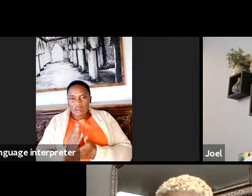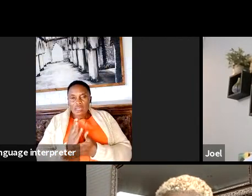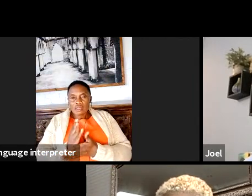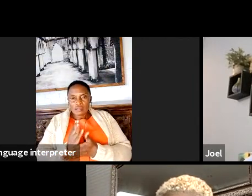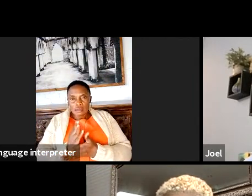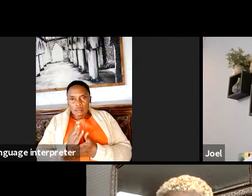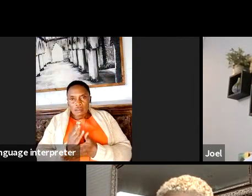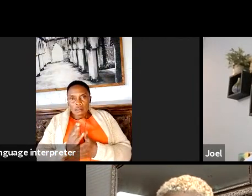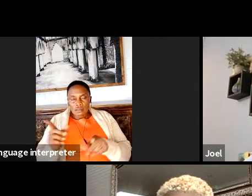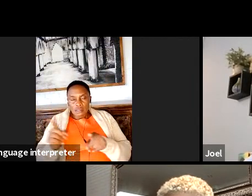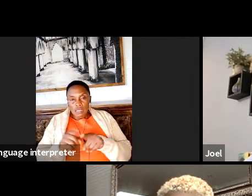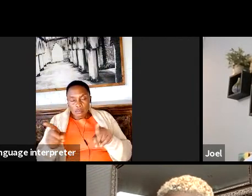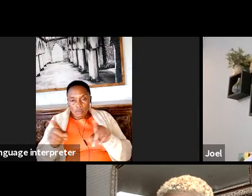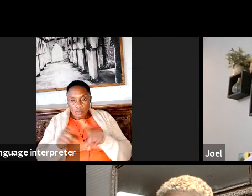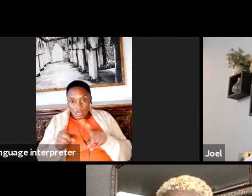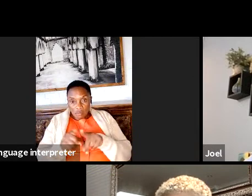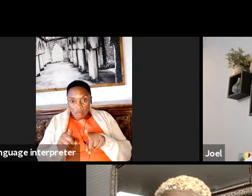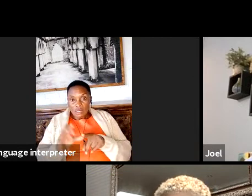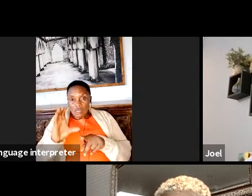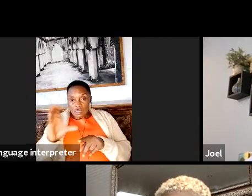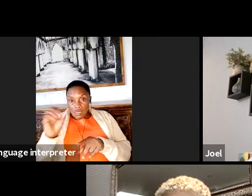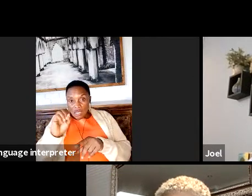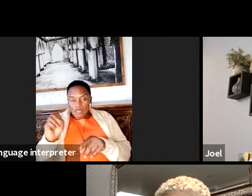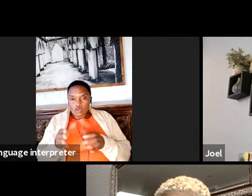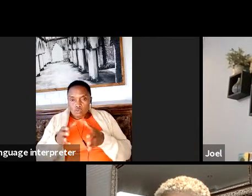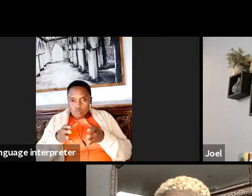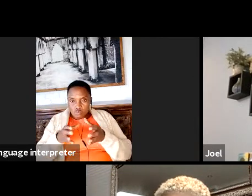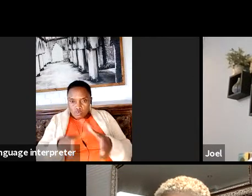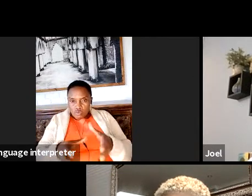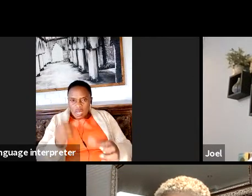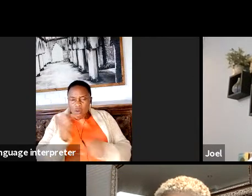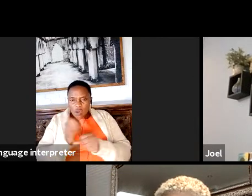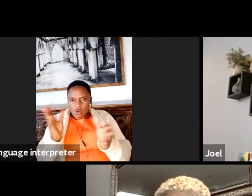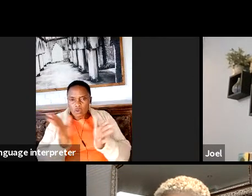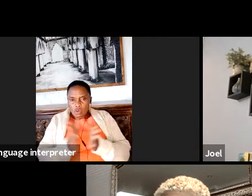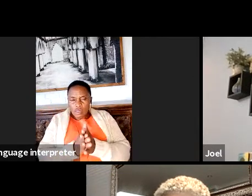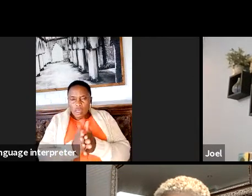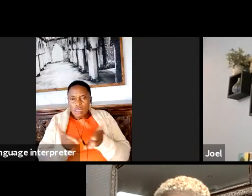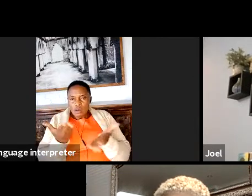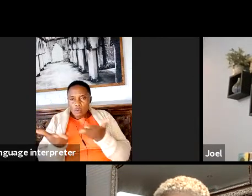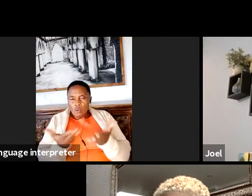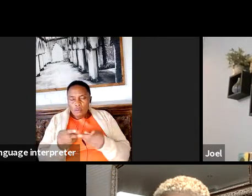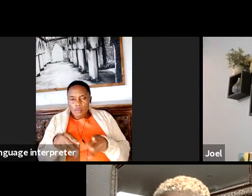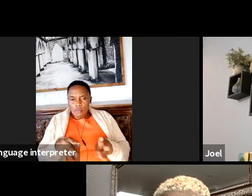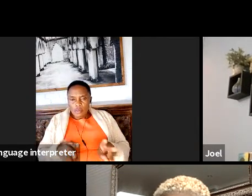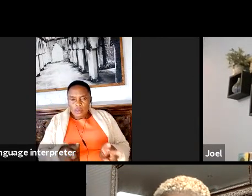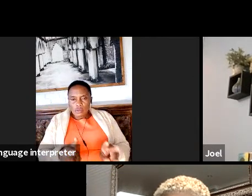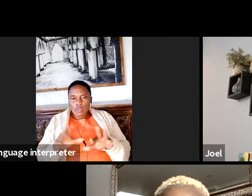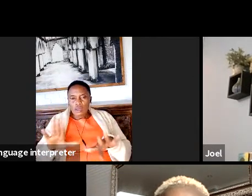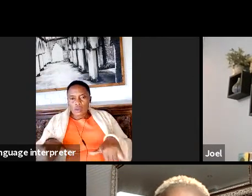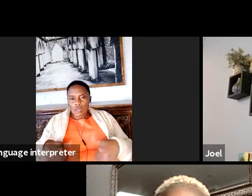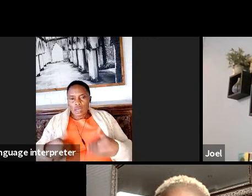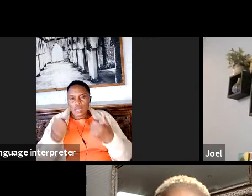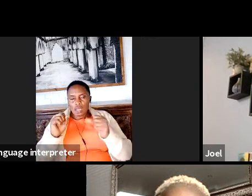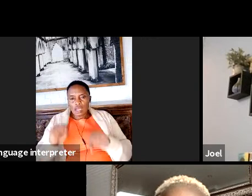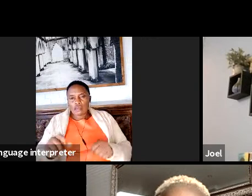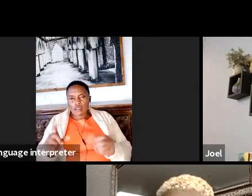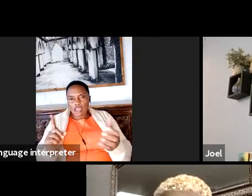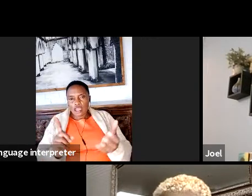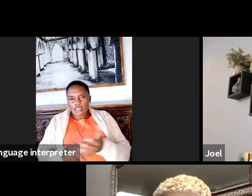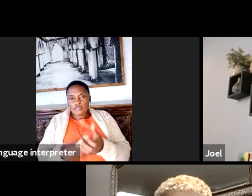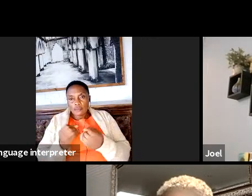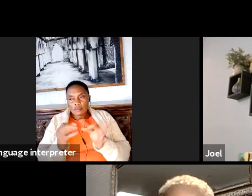to the CSOs to push this, get like a more wider multi-stakeholder approach in achieving some of these things.